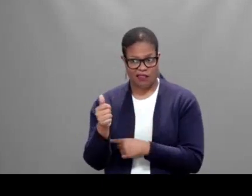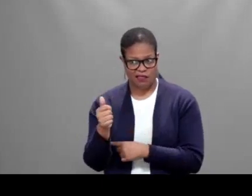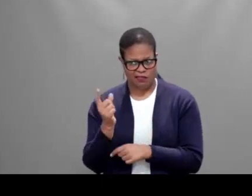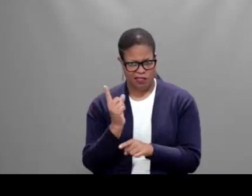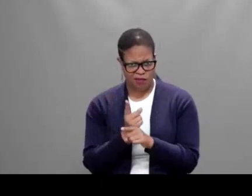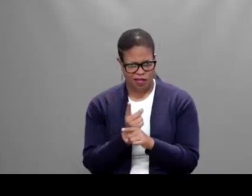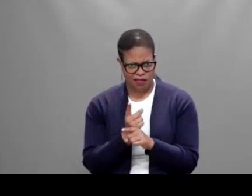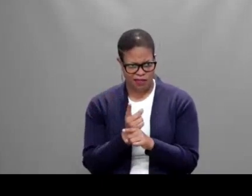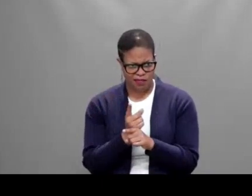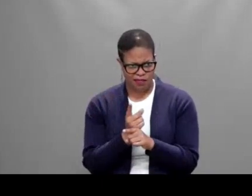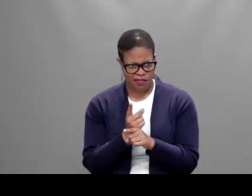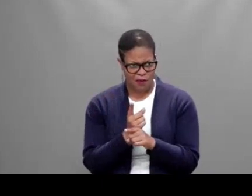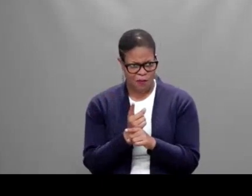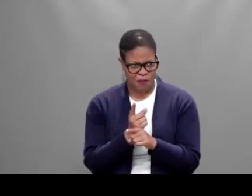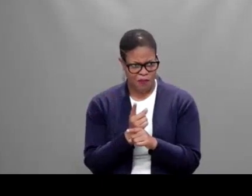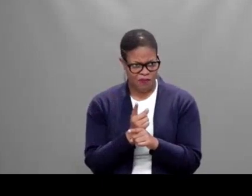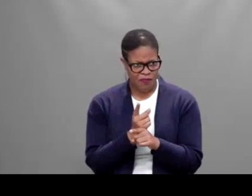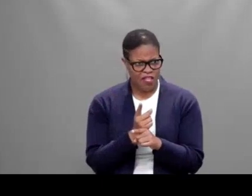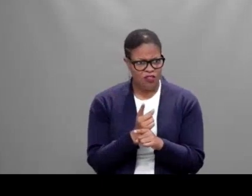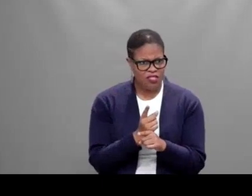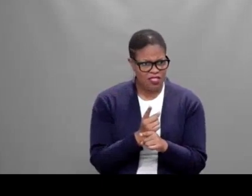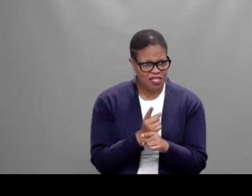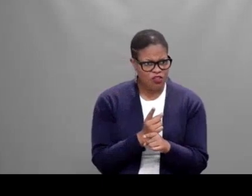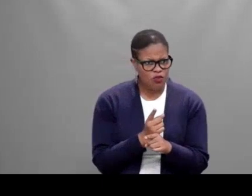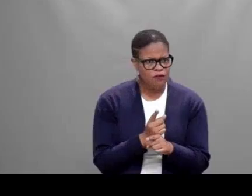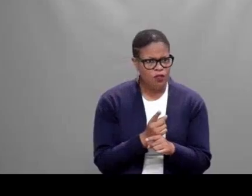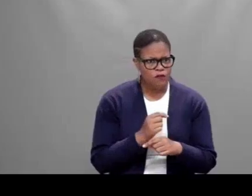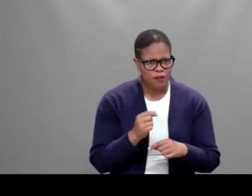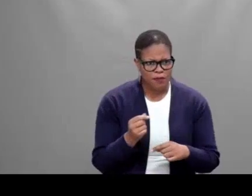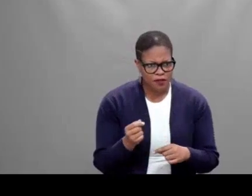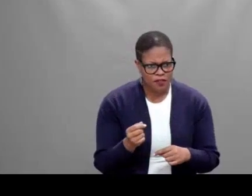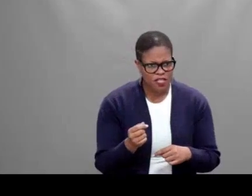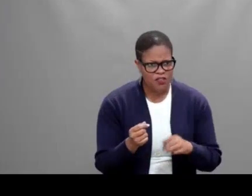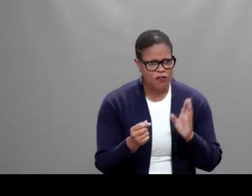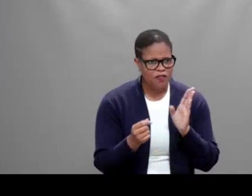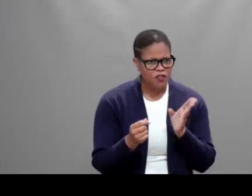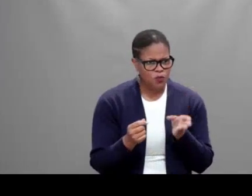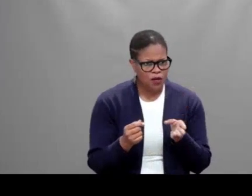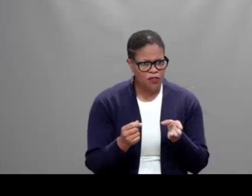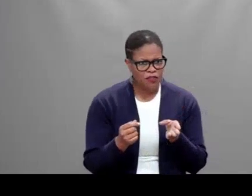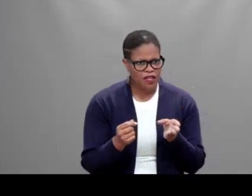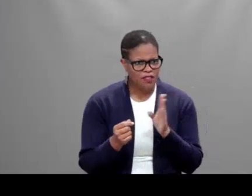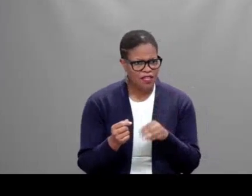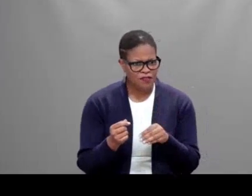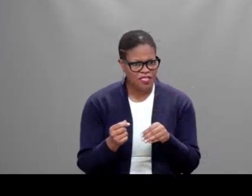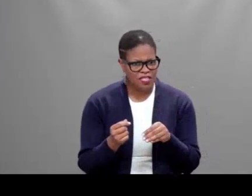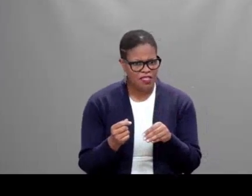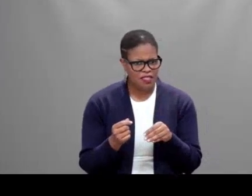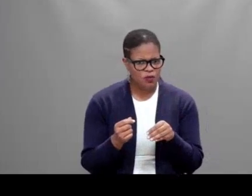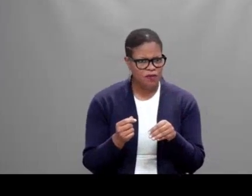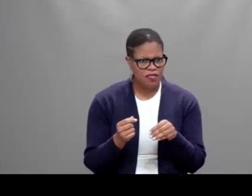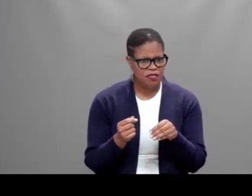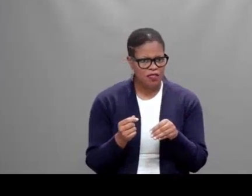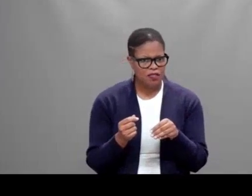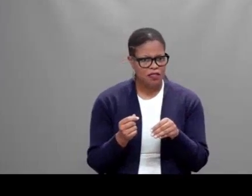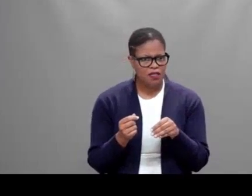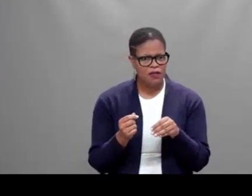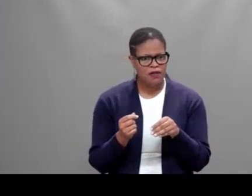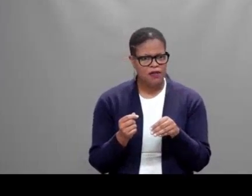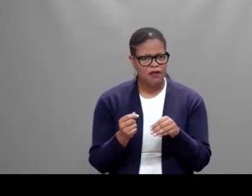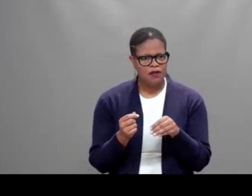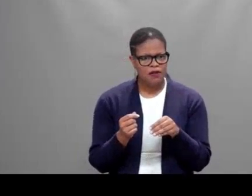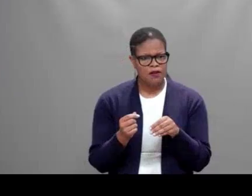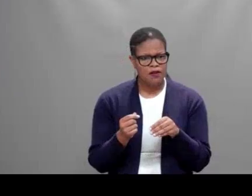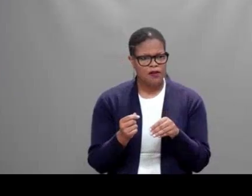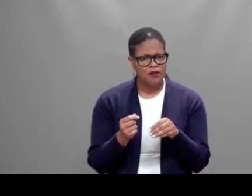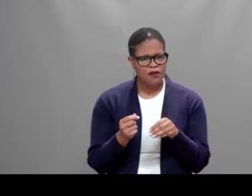correct? Based on? So is the schedule for November? You said November the 12th and the 17th is what I'm seeing.